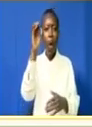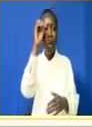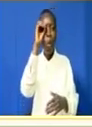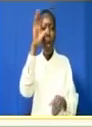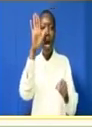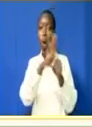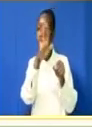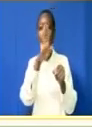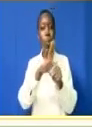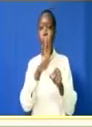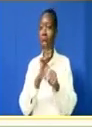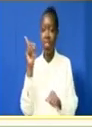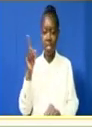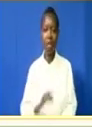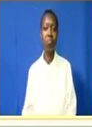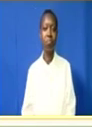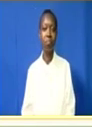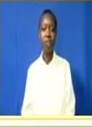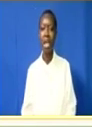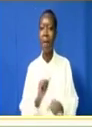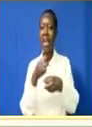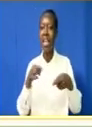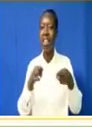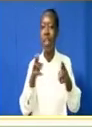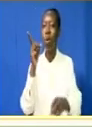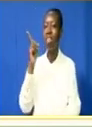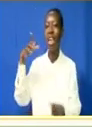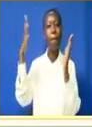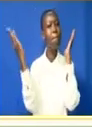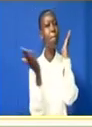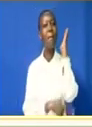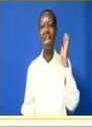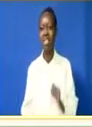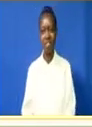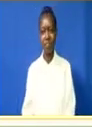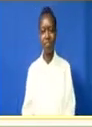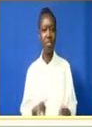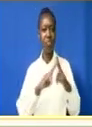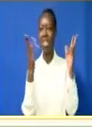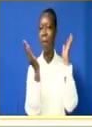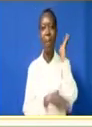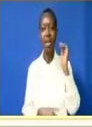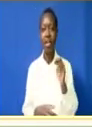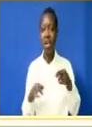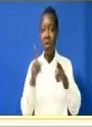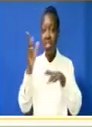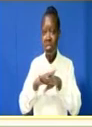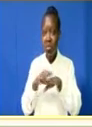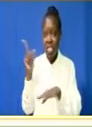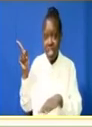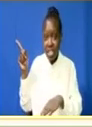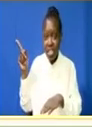many potholes. Potholes. Making that road... unusable. Very smooth. Is the road smooth? Very rough